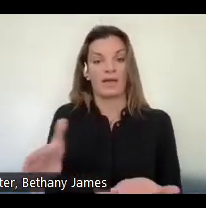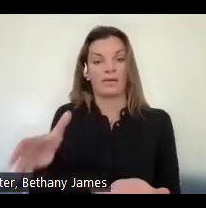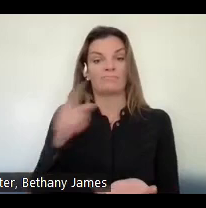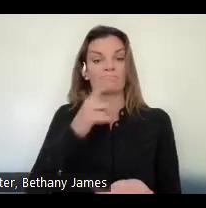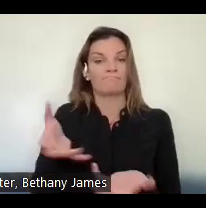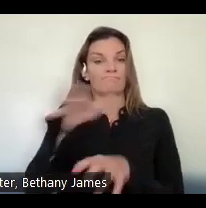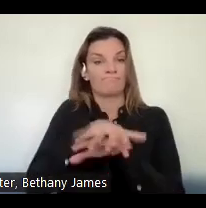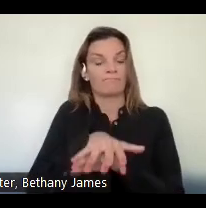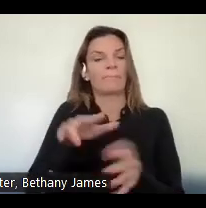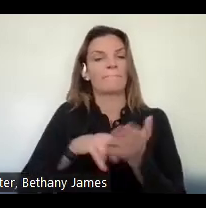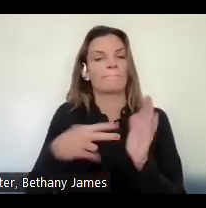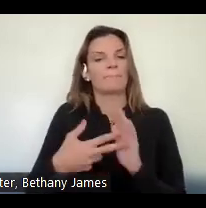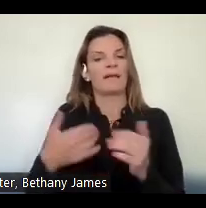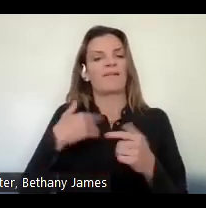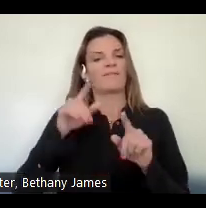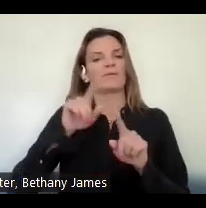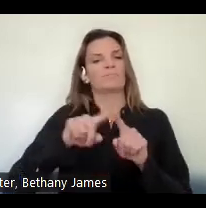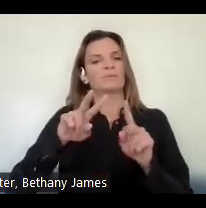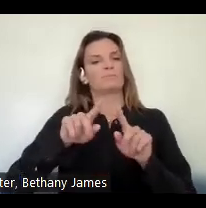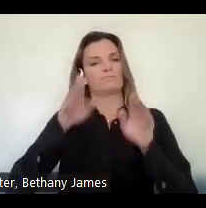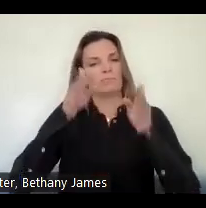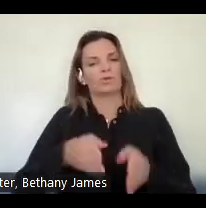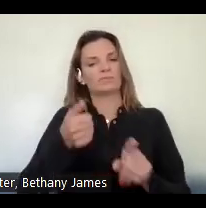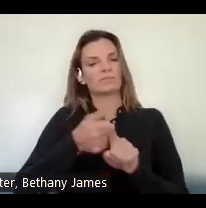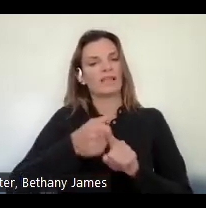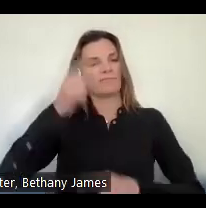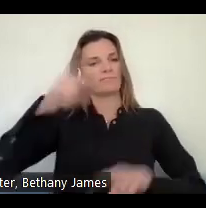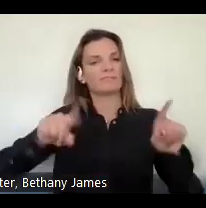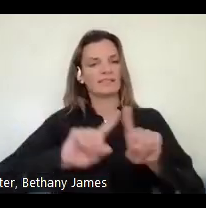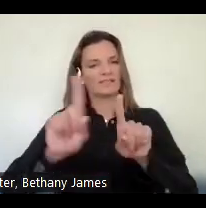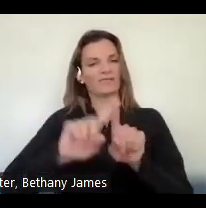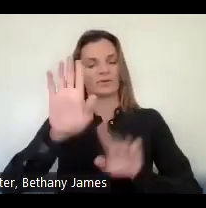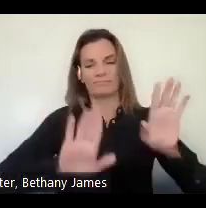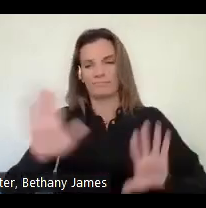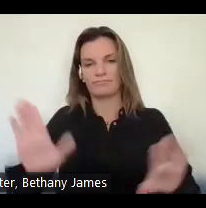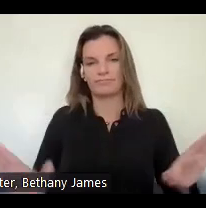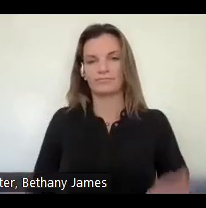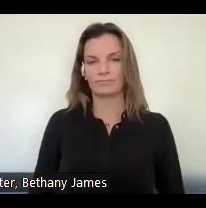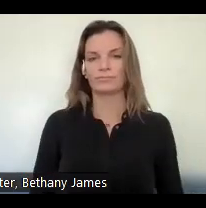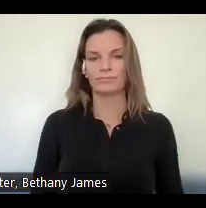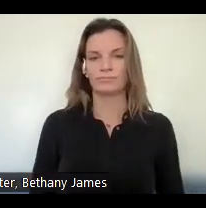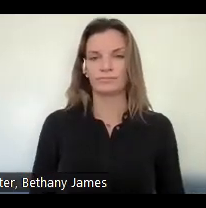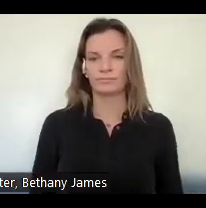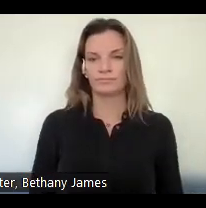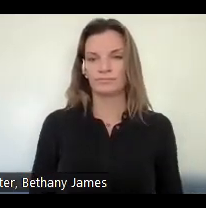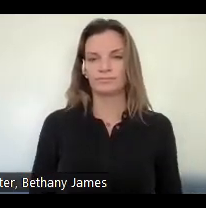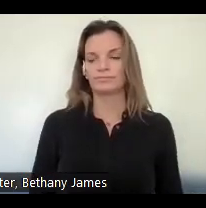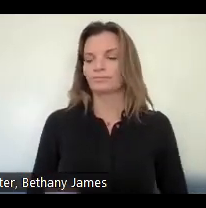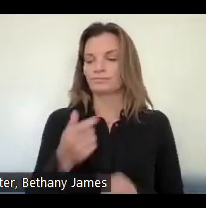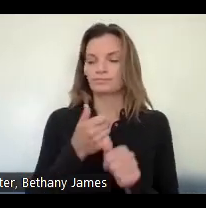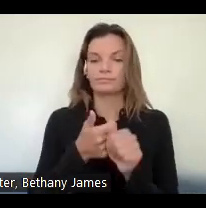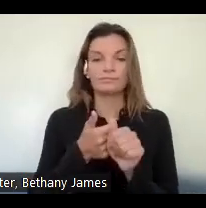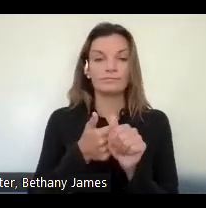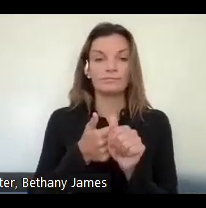you get neurological differences. This is the essential premise of neurodiversity. It's that everyone is born